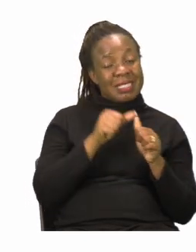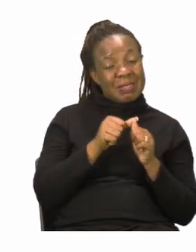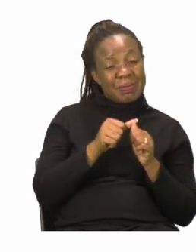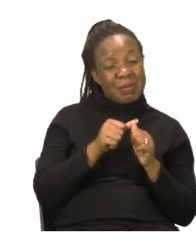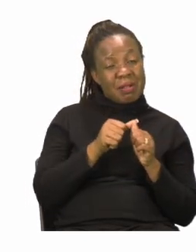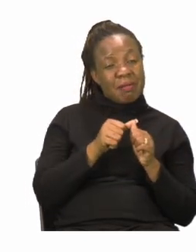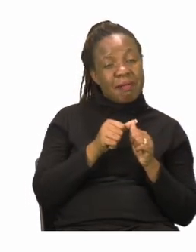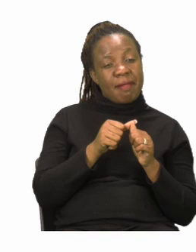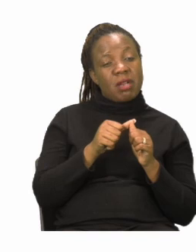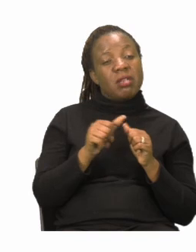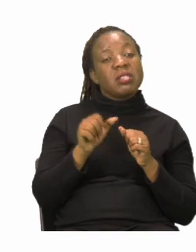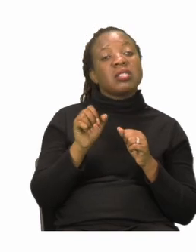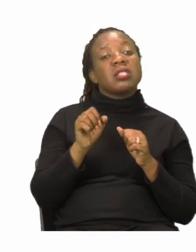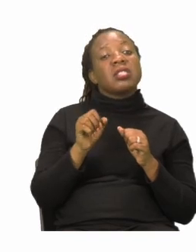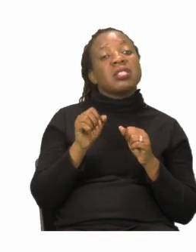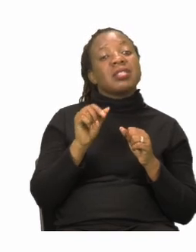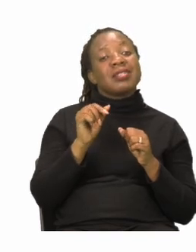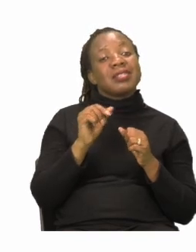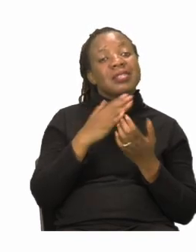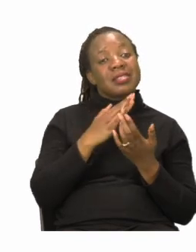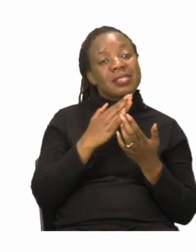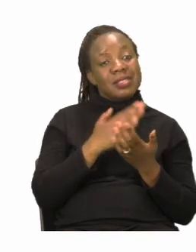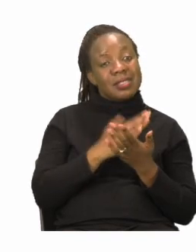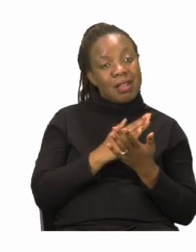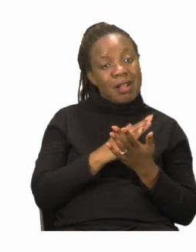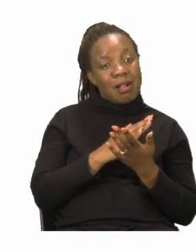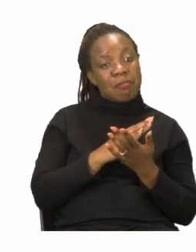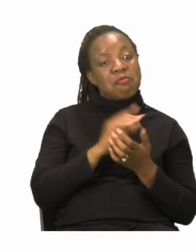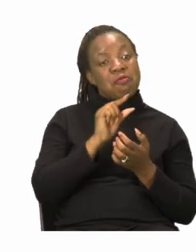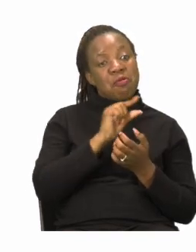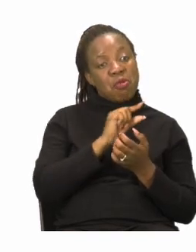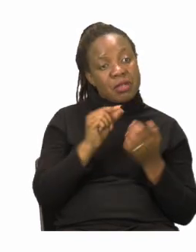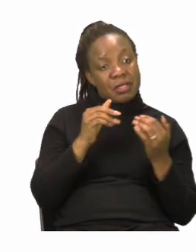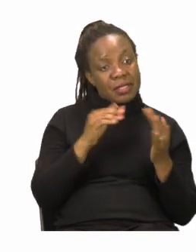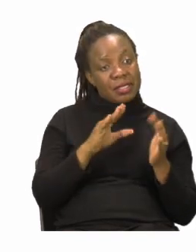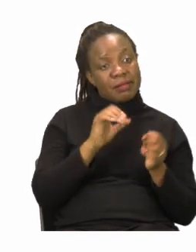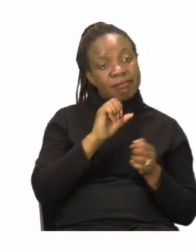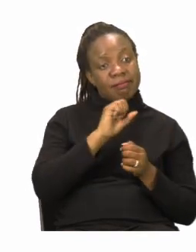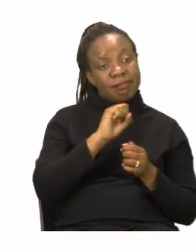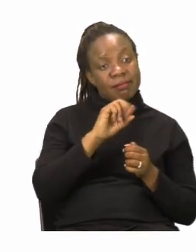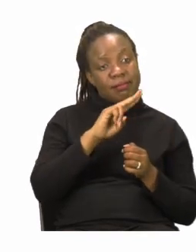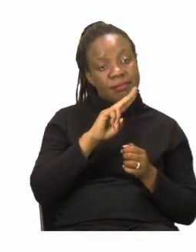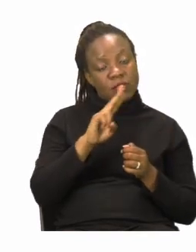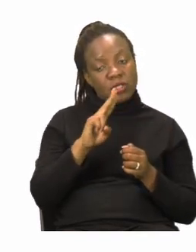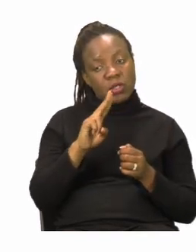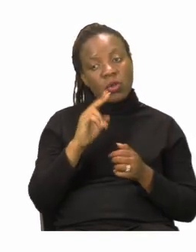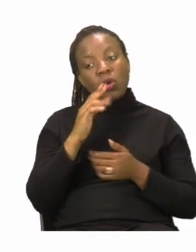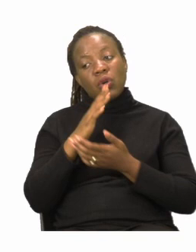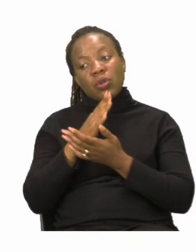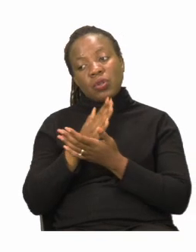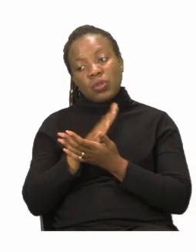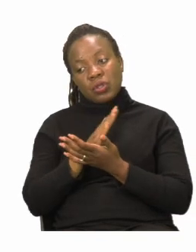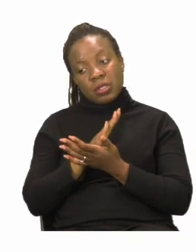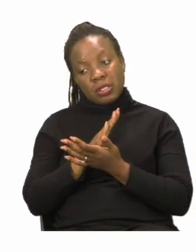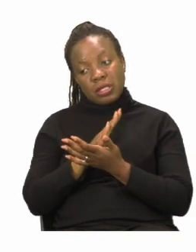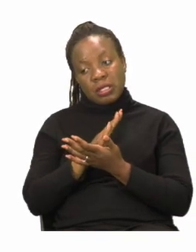shapes, I want you to say this word out loud. Say it with me.